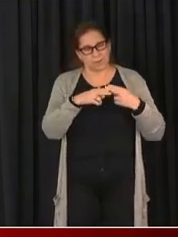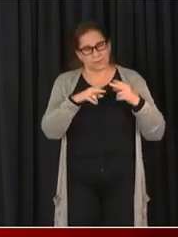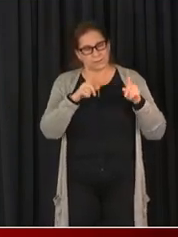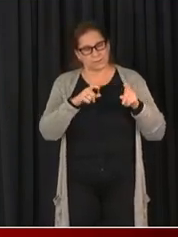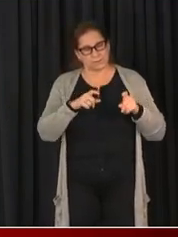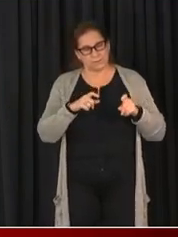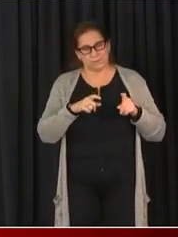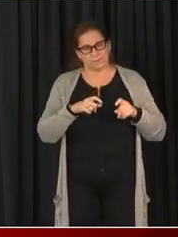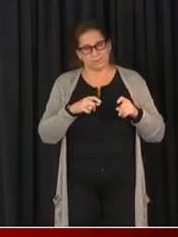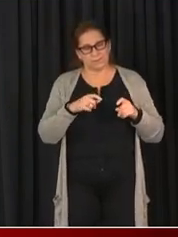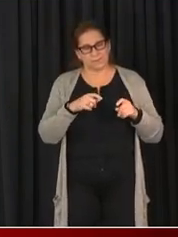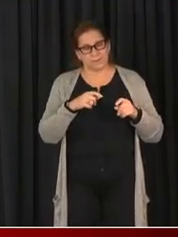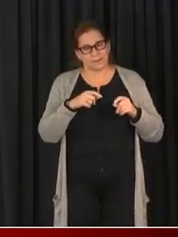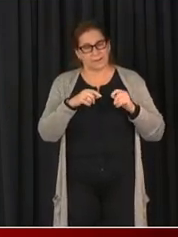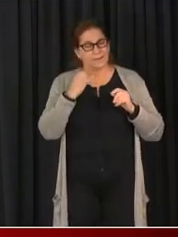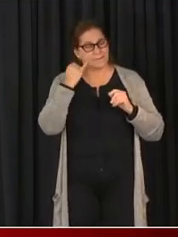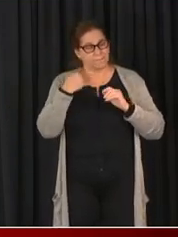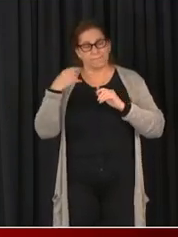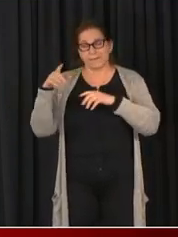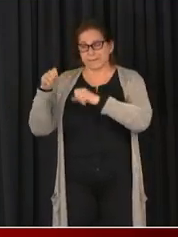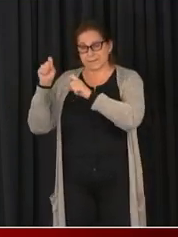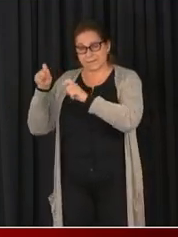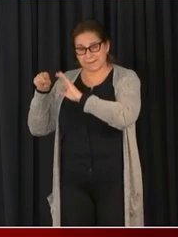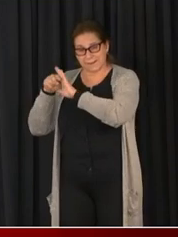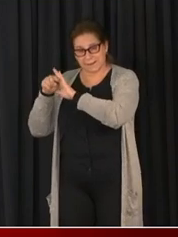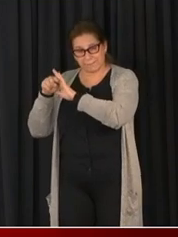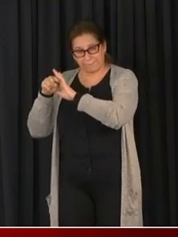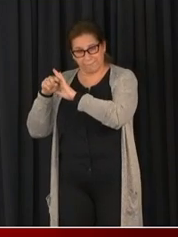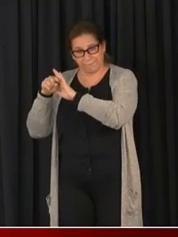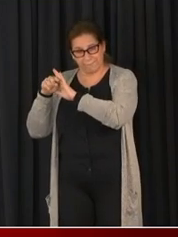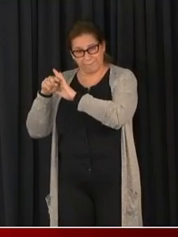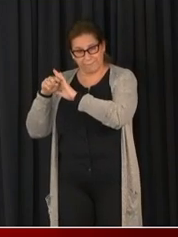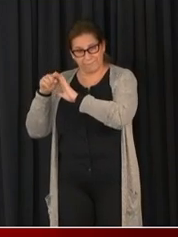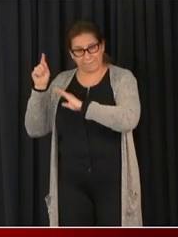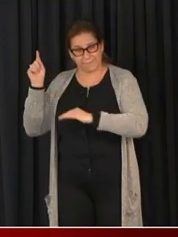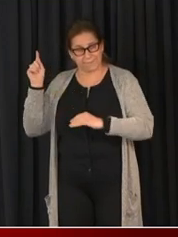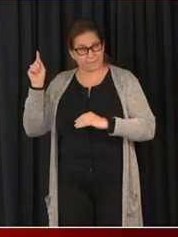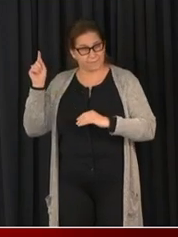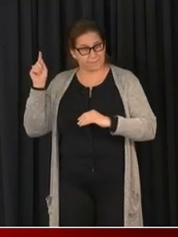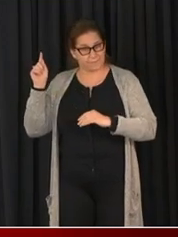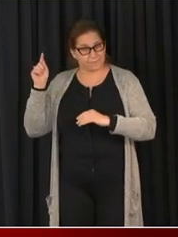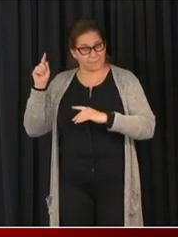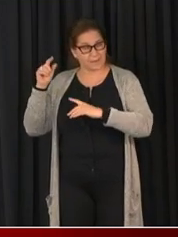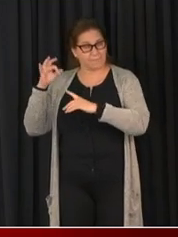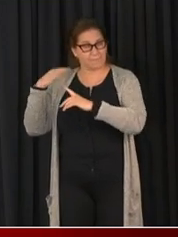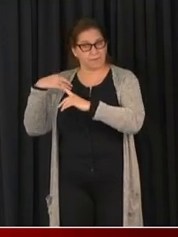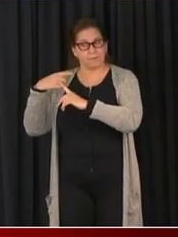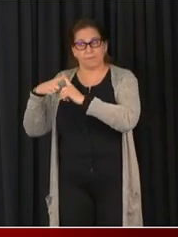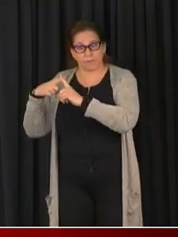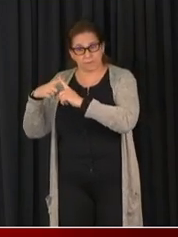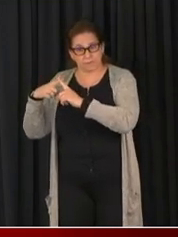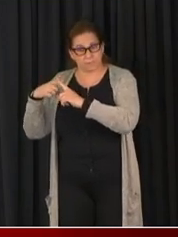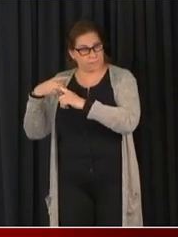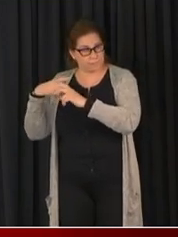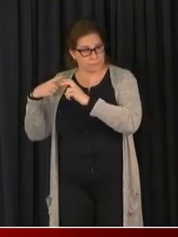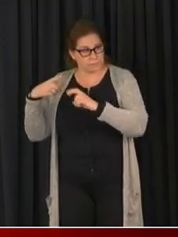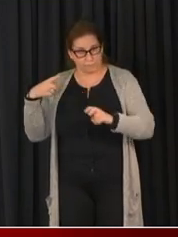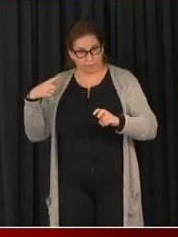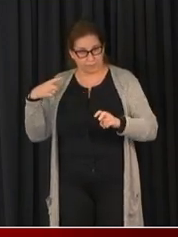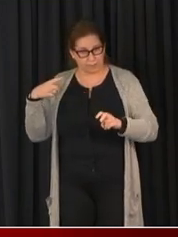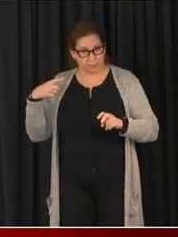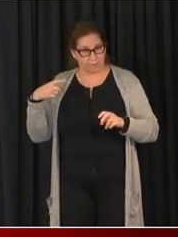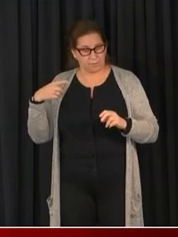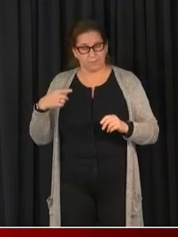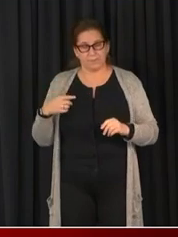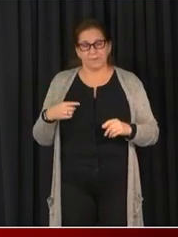come and have a negative result, and if they have a positive result, not to travel anywhere, we would